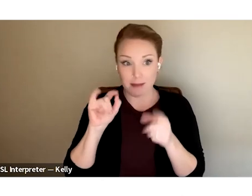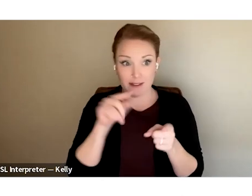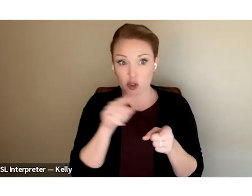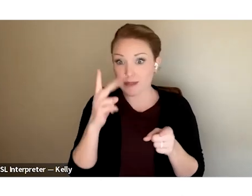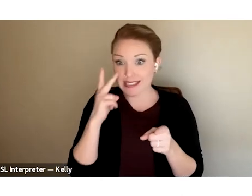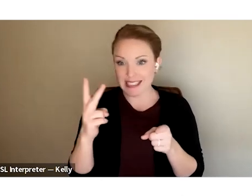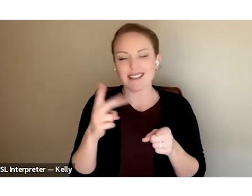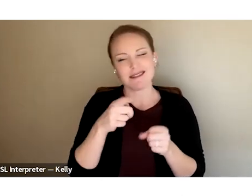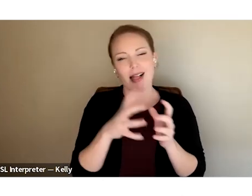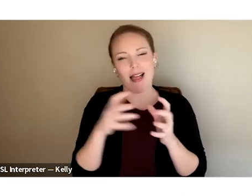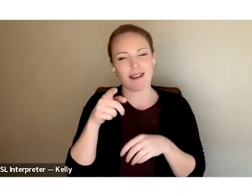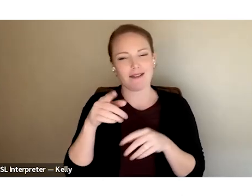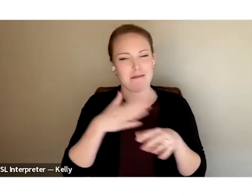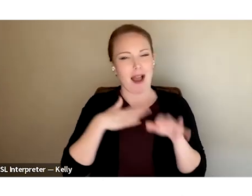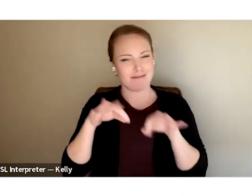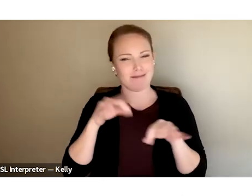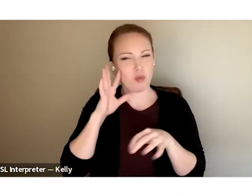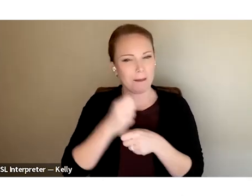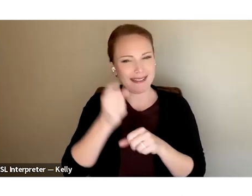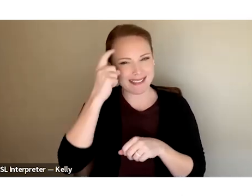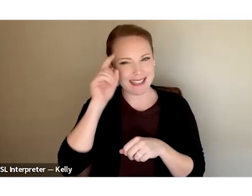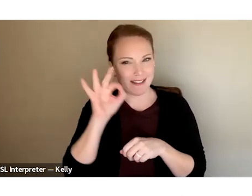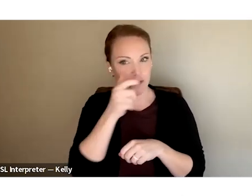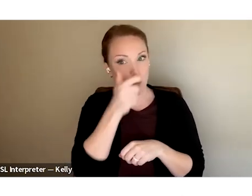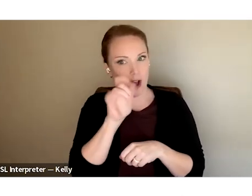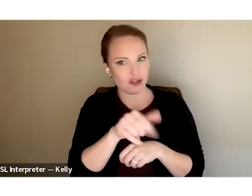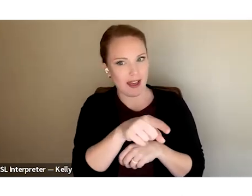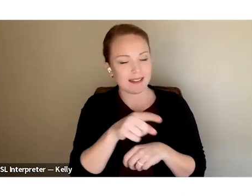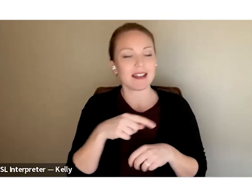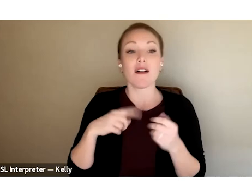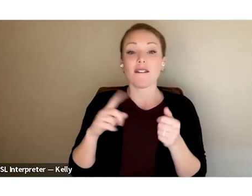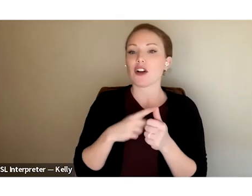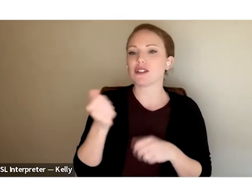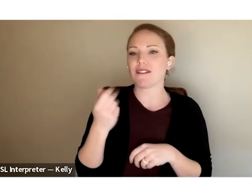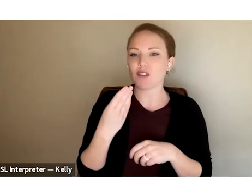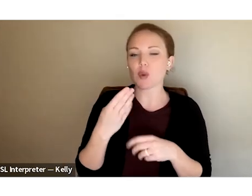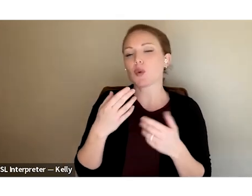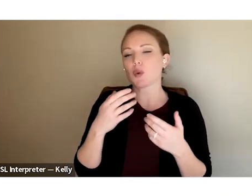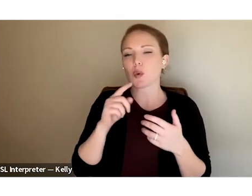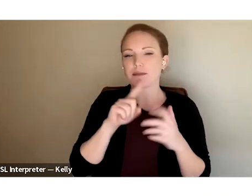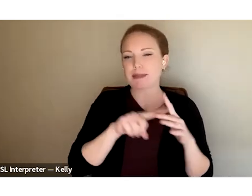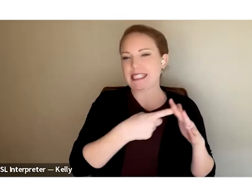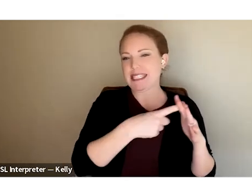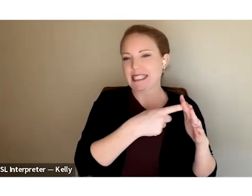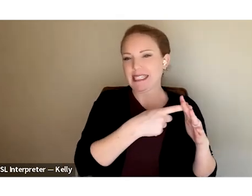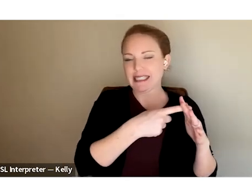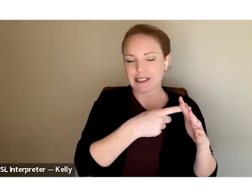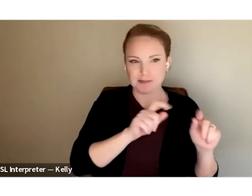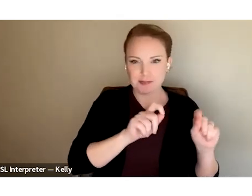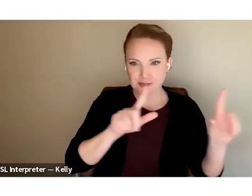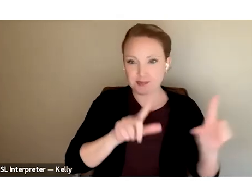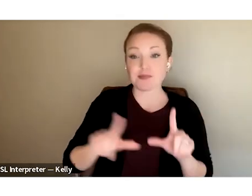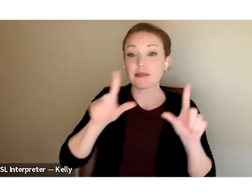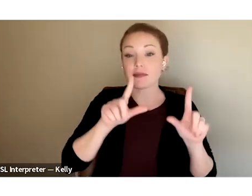make sense. And it opened in a couple scenes, was towards the beginning,